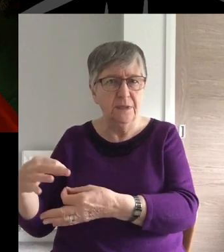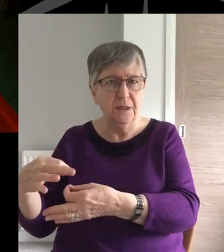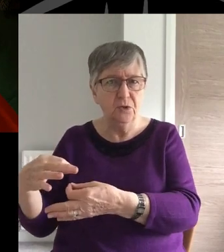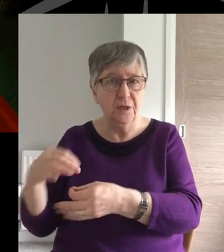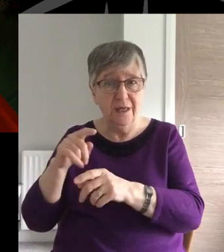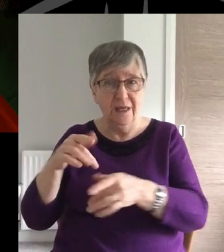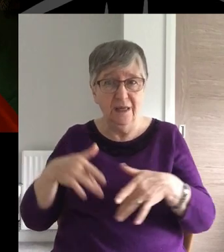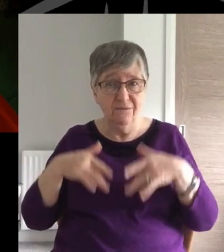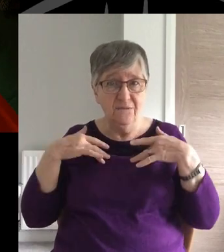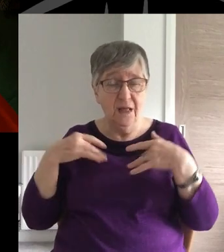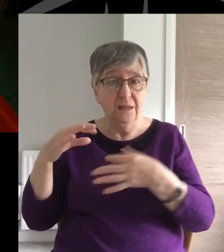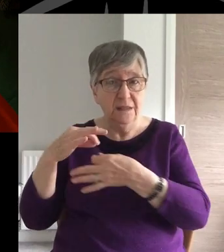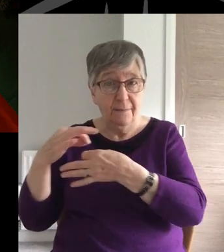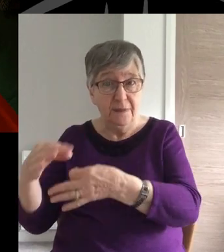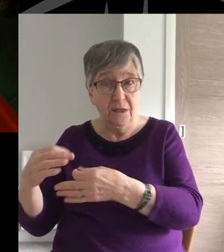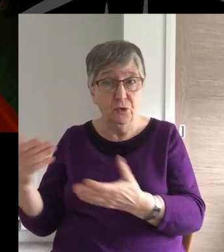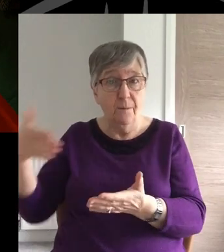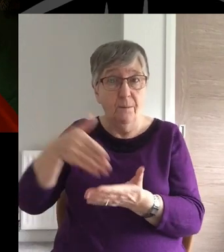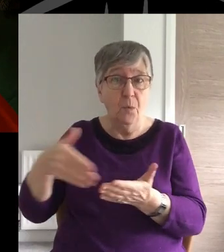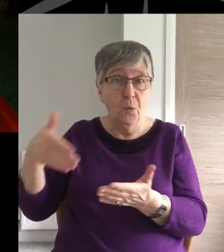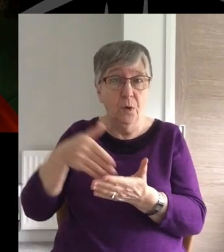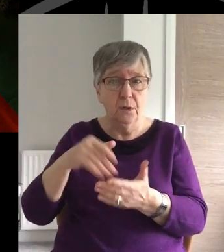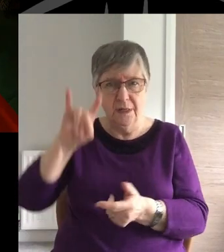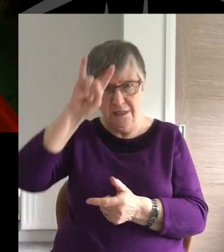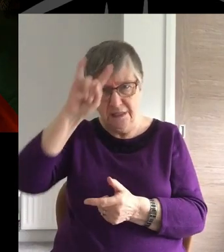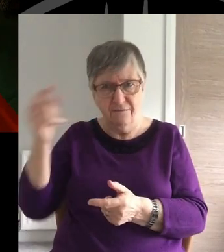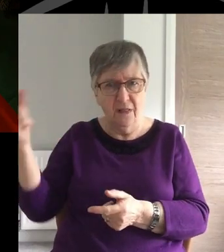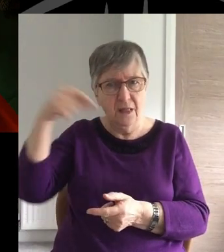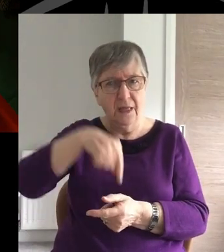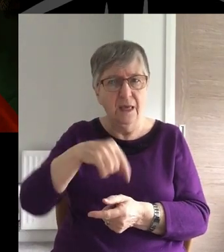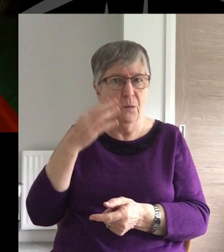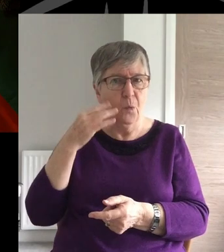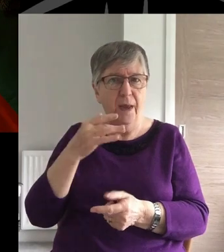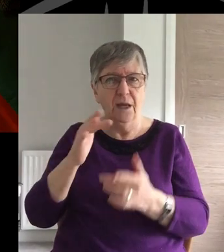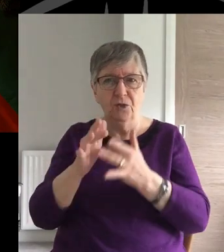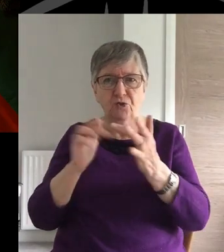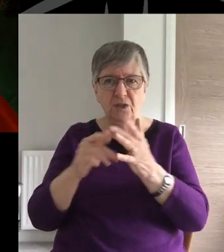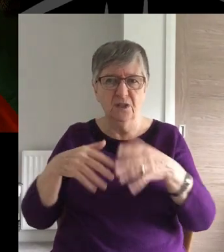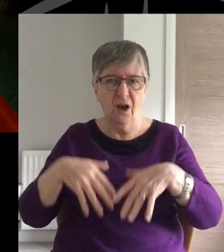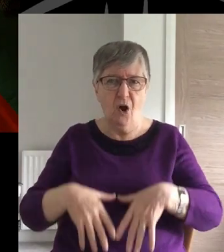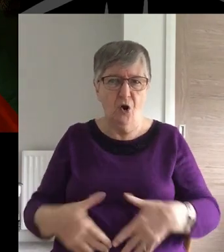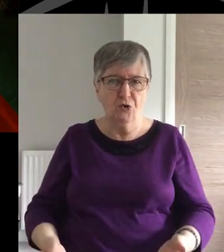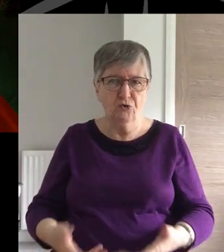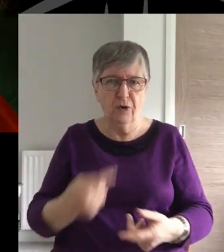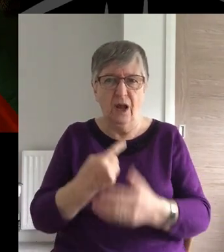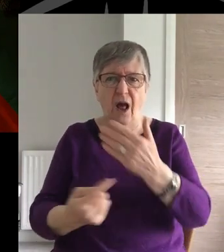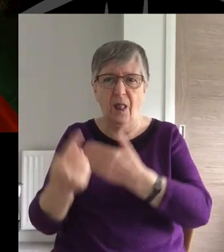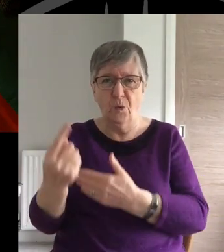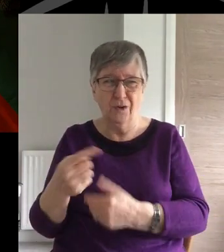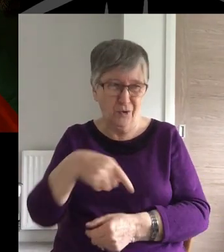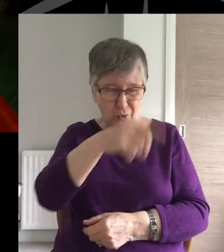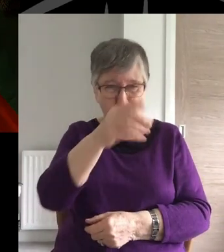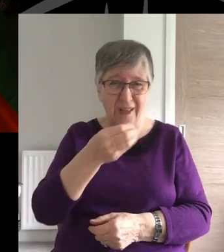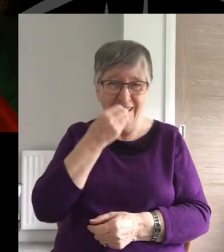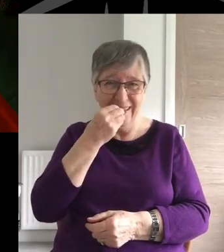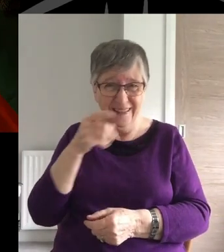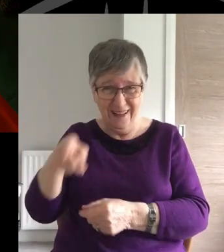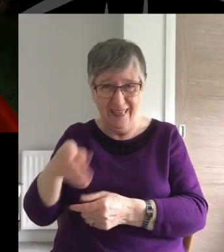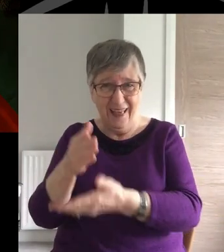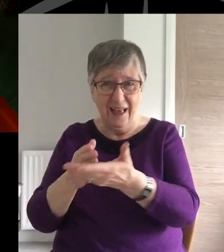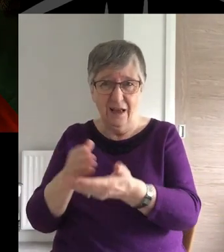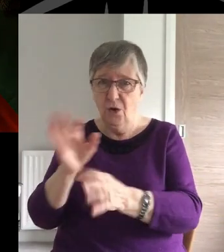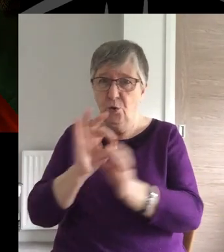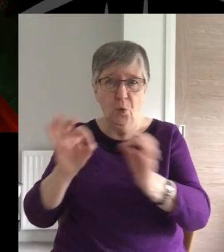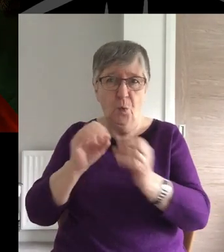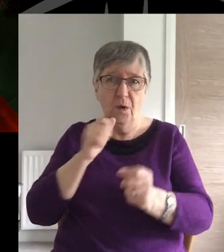these all the more. The devil came to him when he was hungry and alone. Come on, have a picnic. Nobody's going to know.